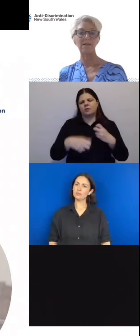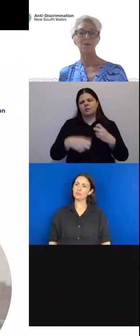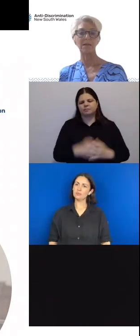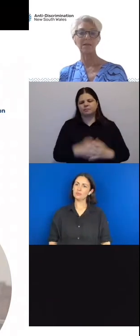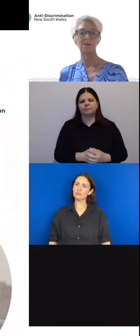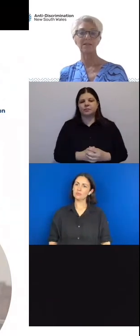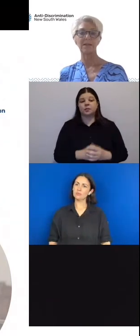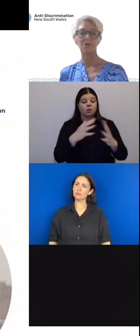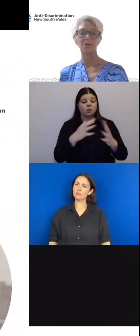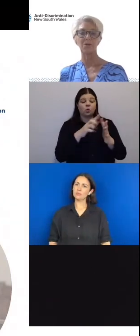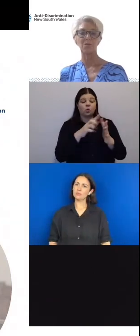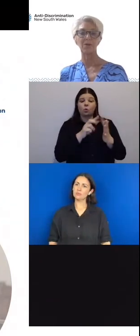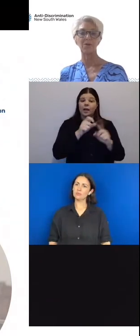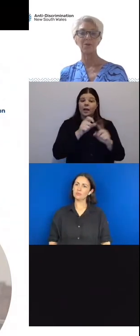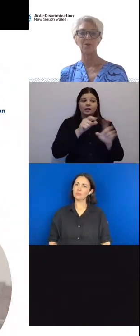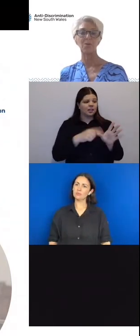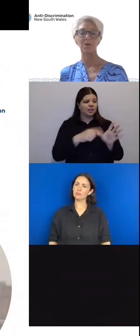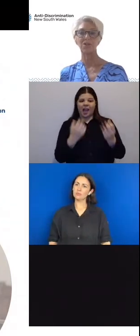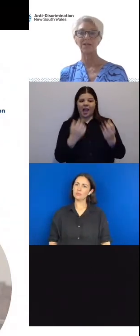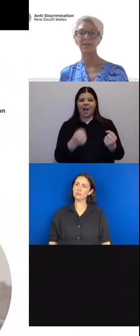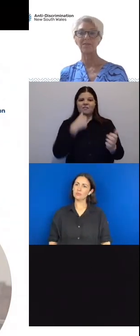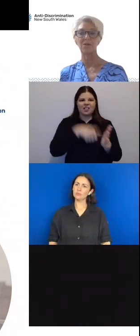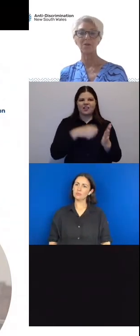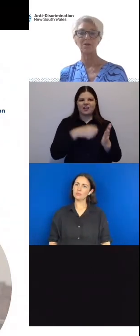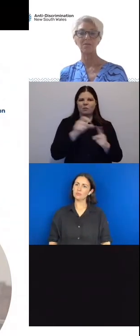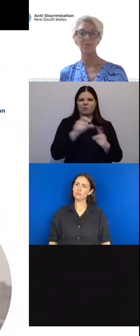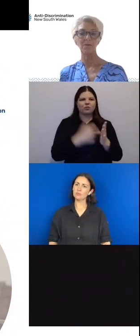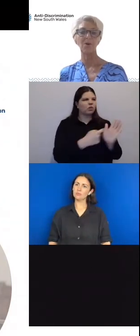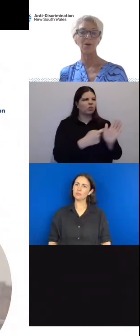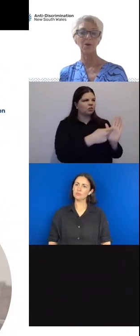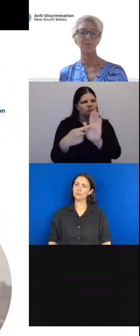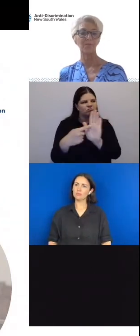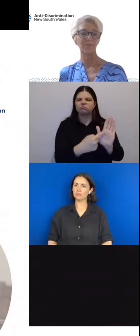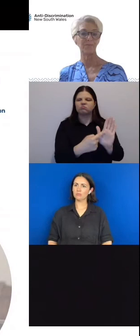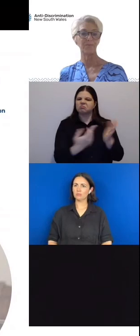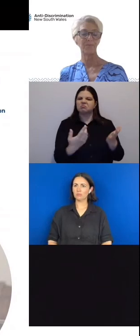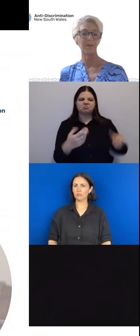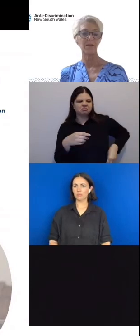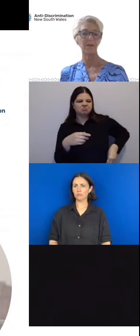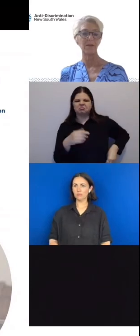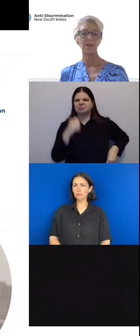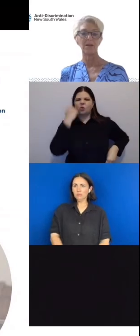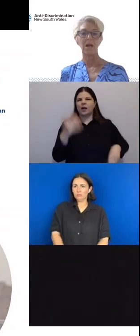Wendy carries her medical exemption with her when she leaves her home.